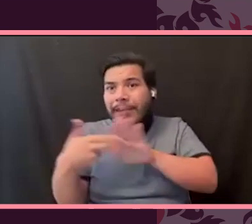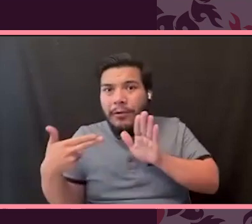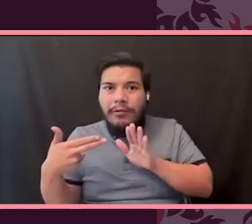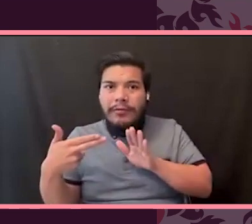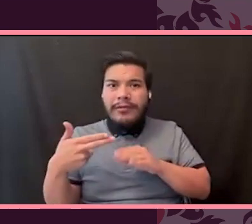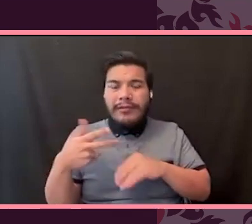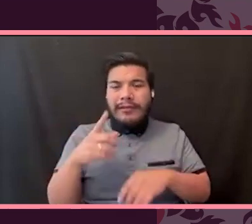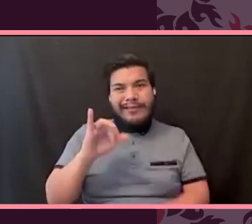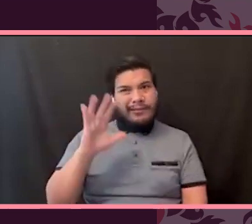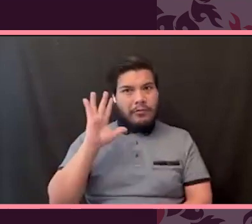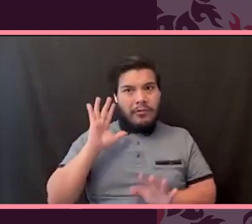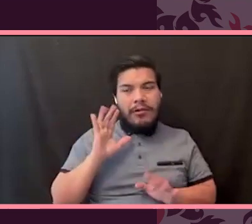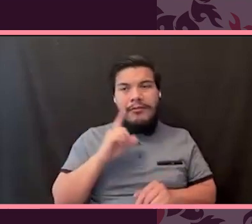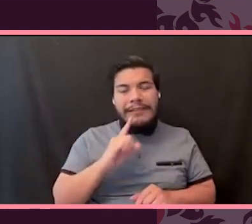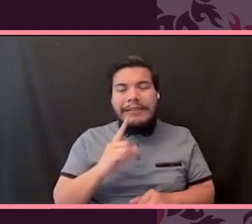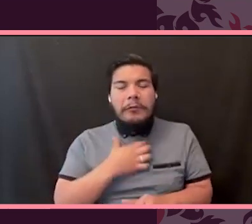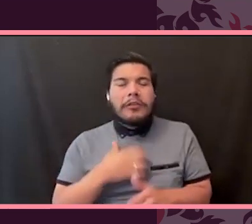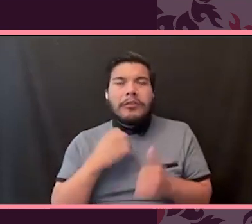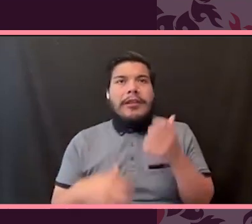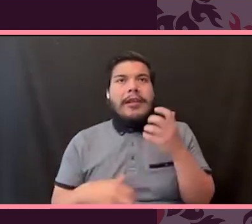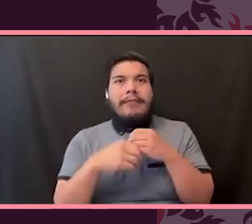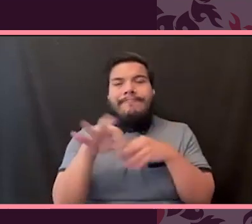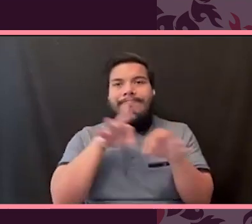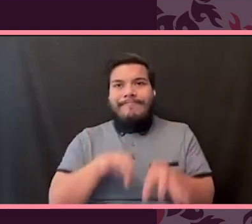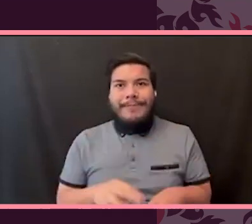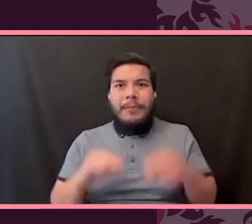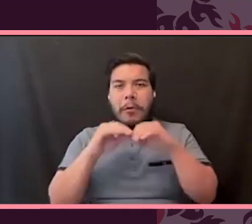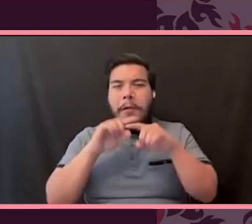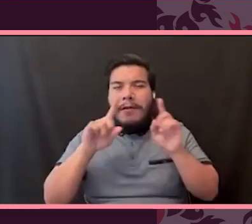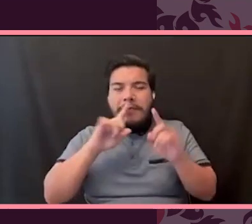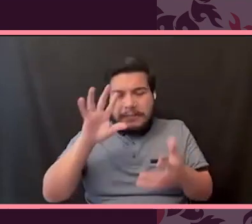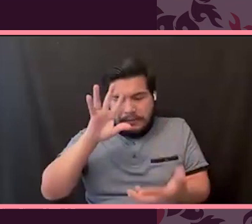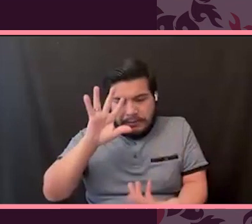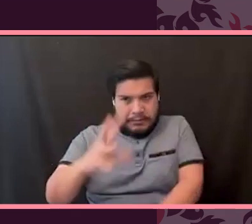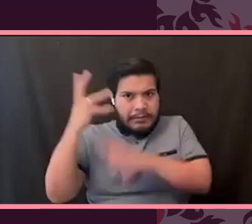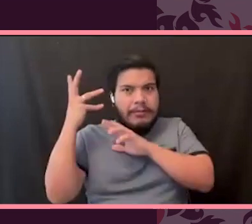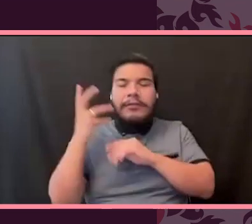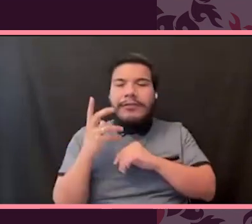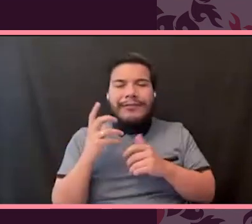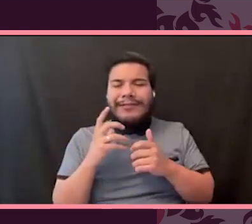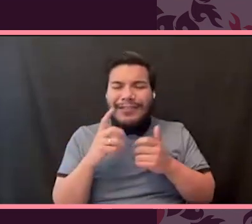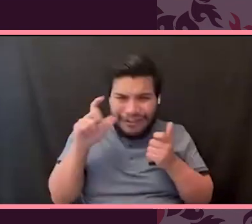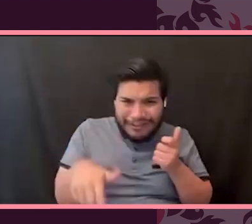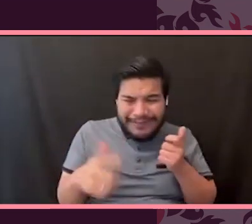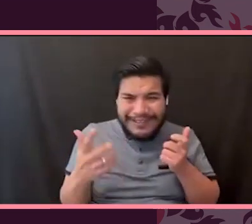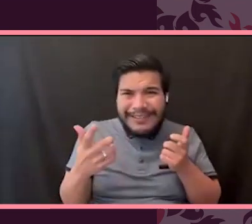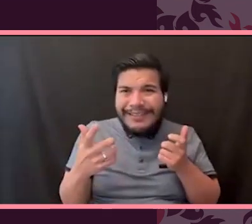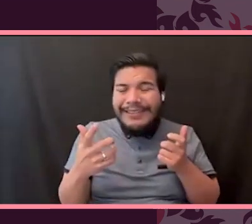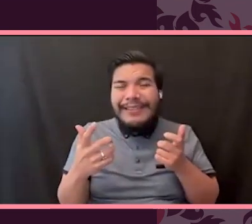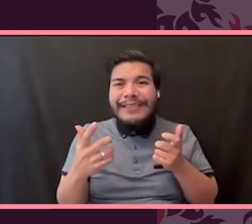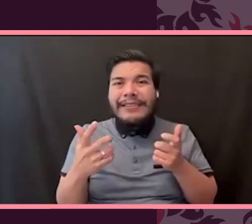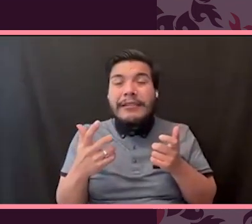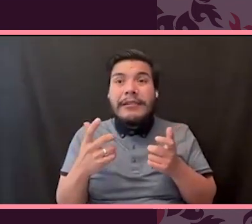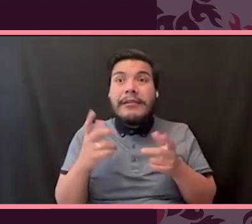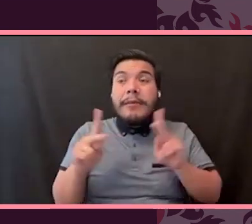That's all. I wish I had more to add. It's just insane, and it shouldn't be that way. The fact that people need help